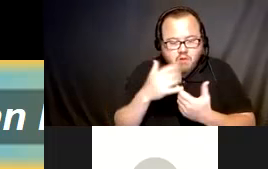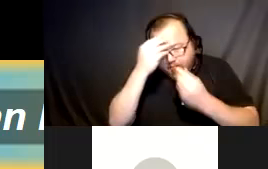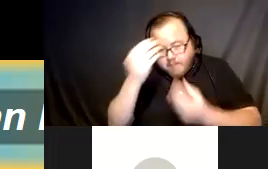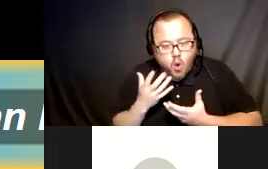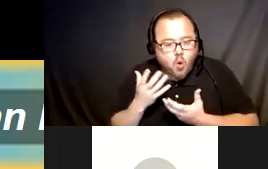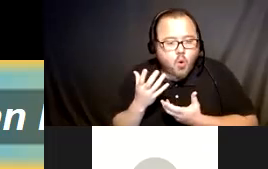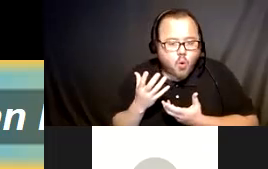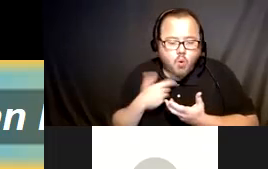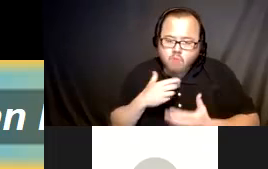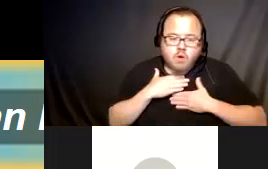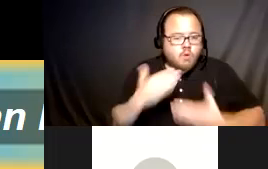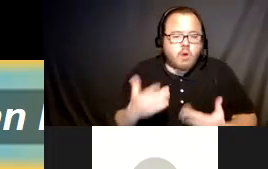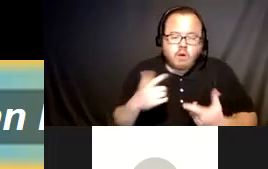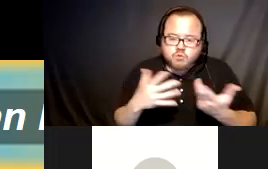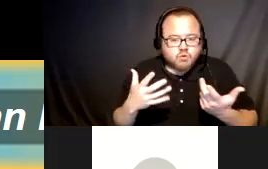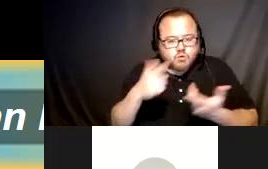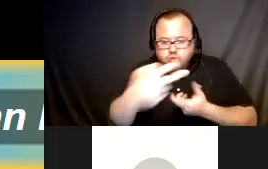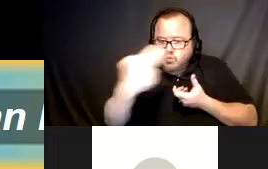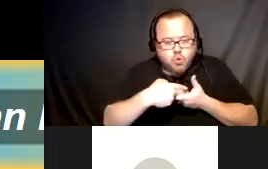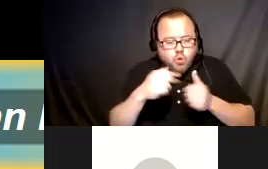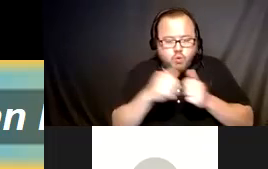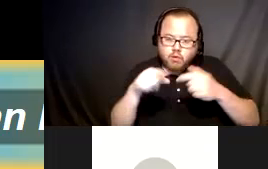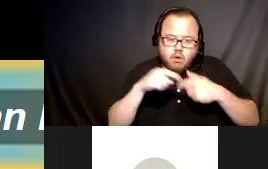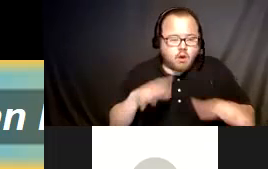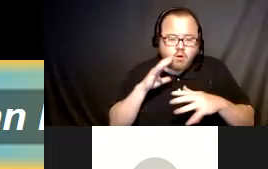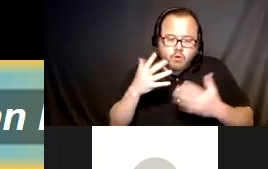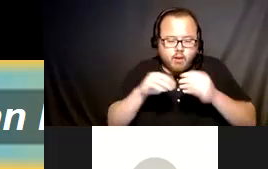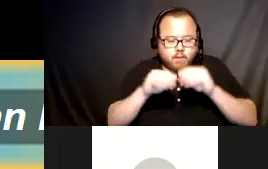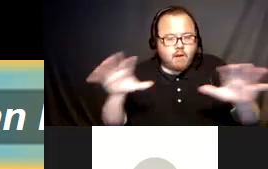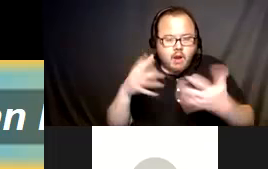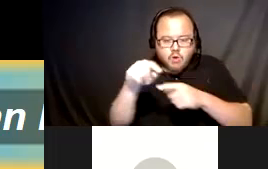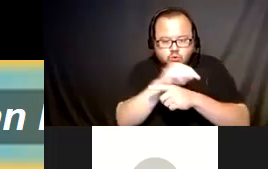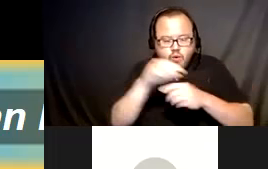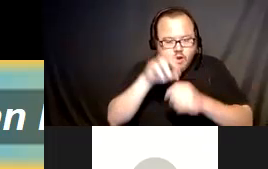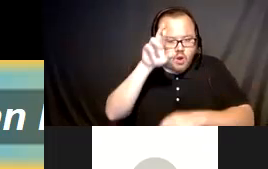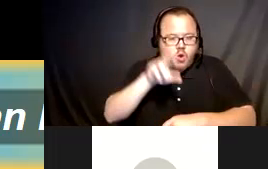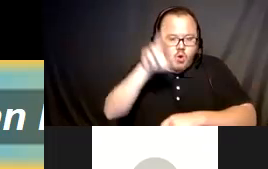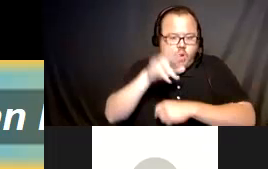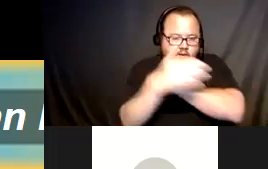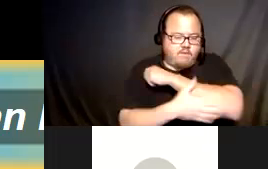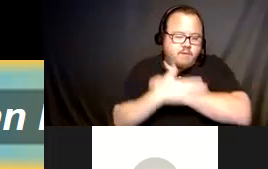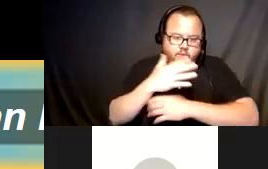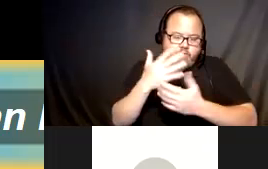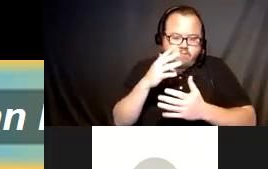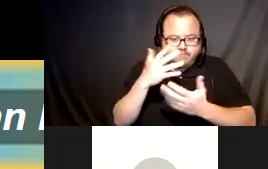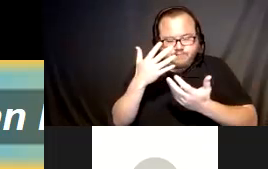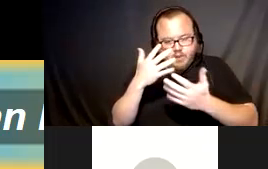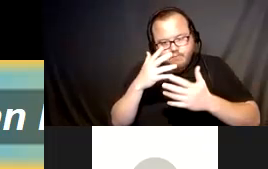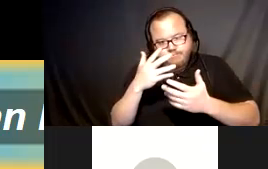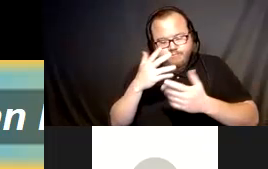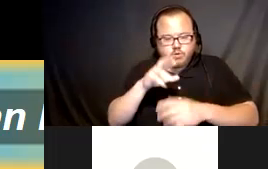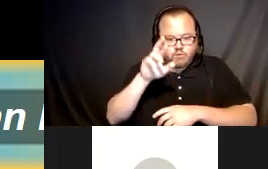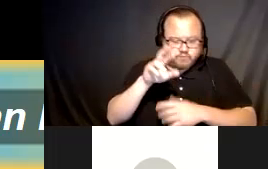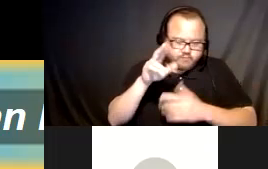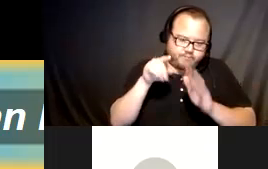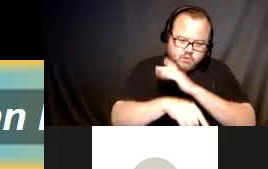know. I would be more than happy to have you join us in spreading training in Riverside County around suicide prevention and assessment, which I know Diana is going